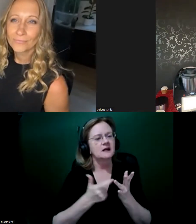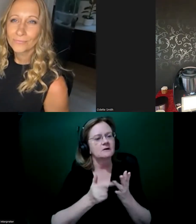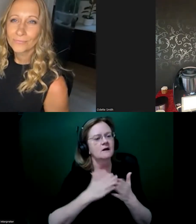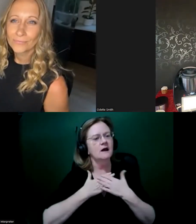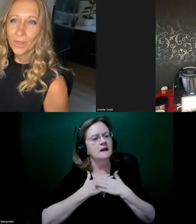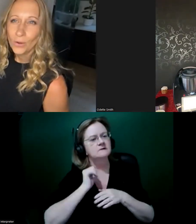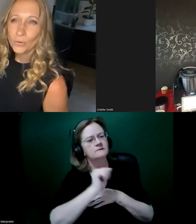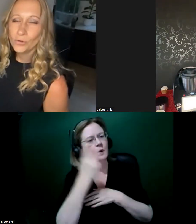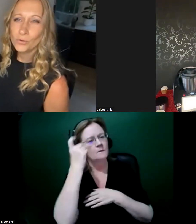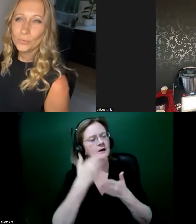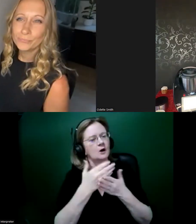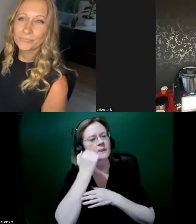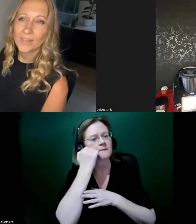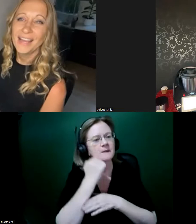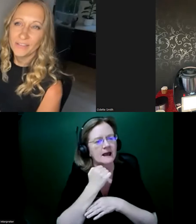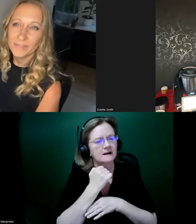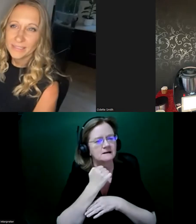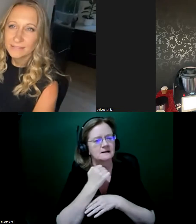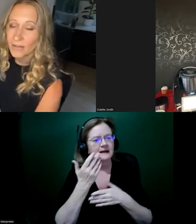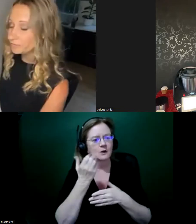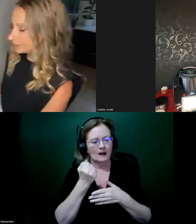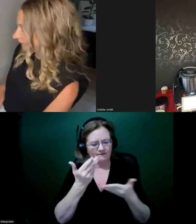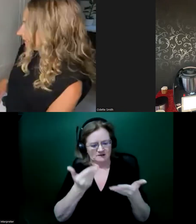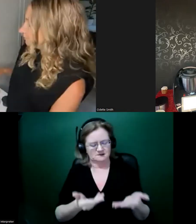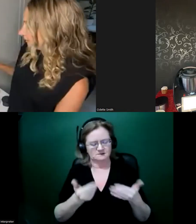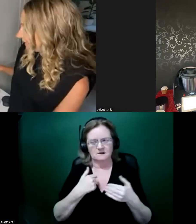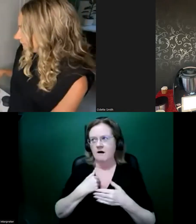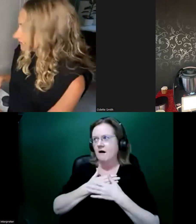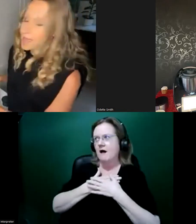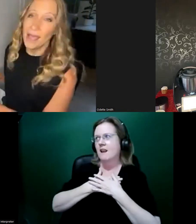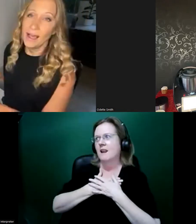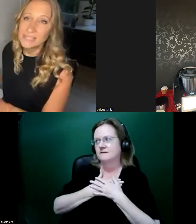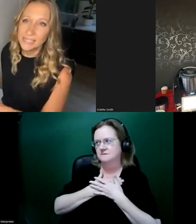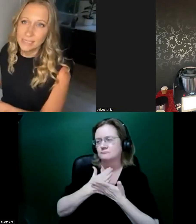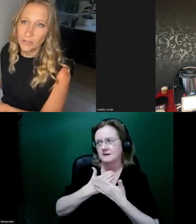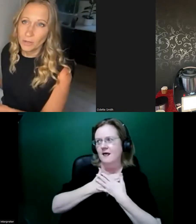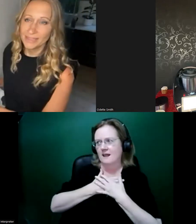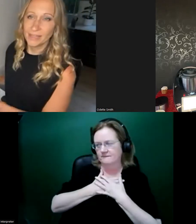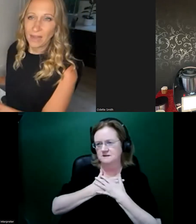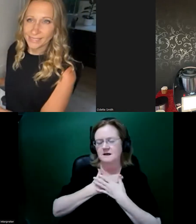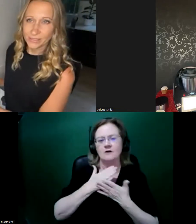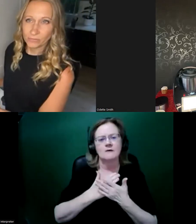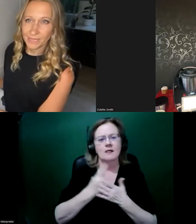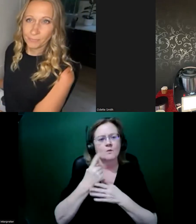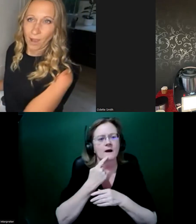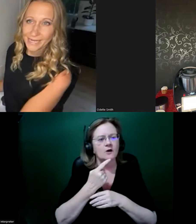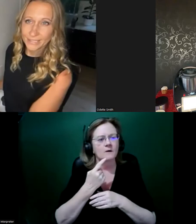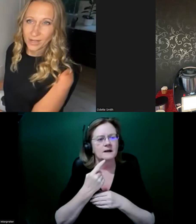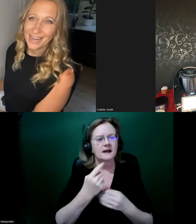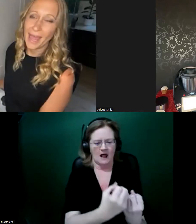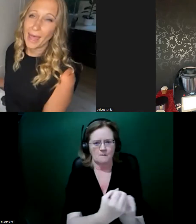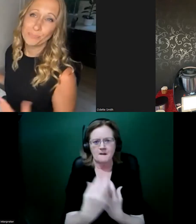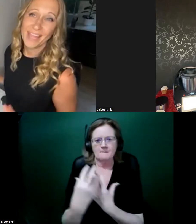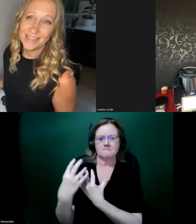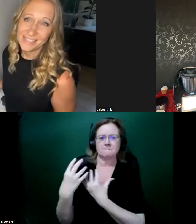your opinion now that you're in person? I love it. I really, really love it. I've seen someone comment that the lights look really bright on